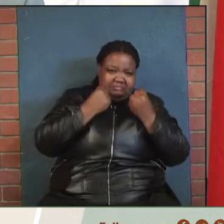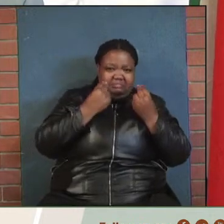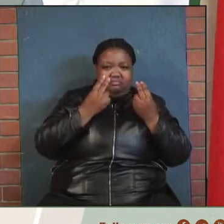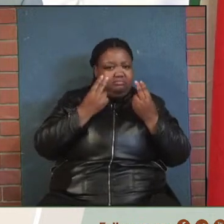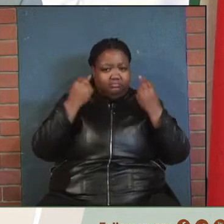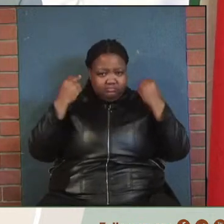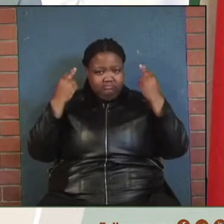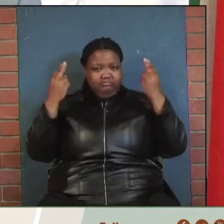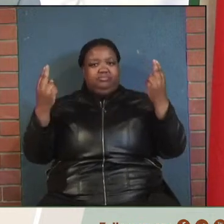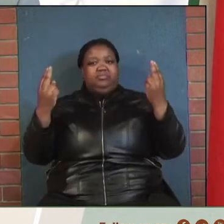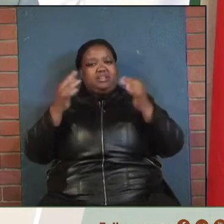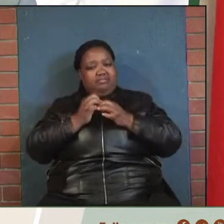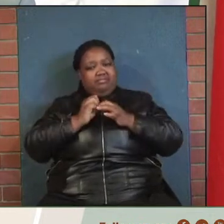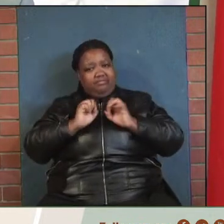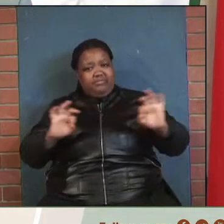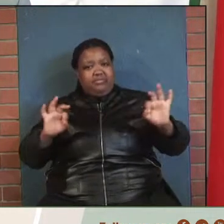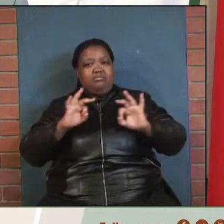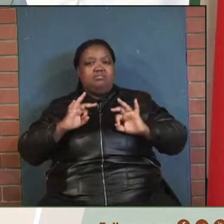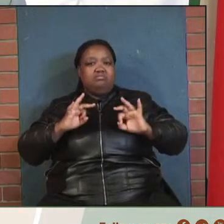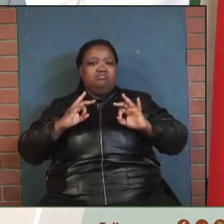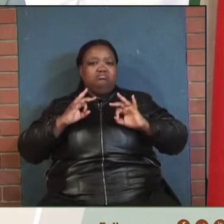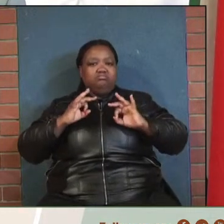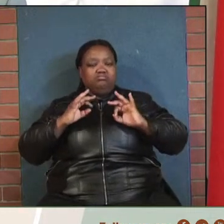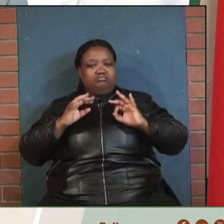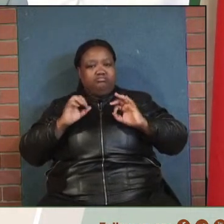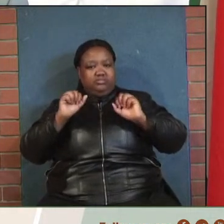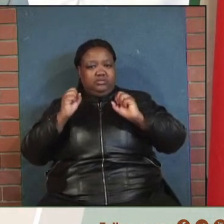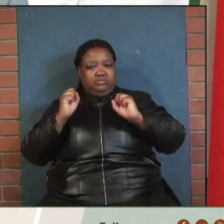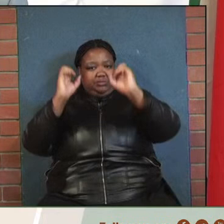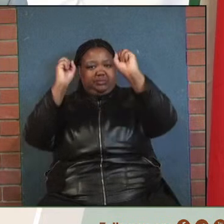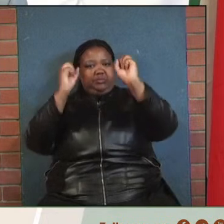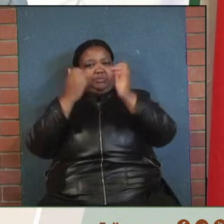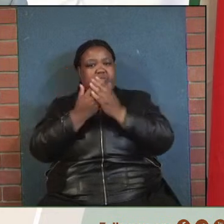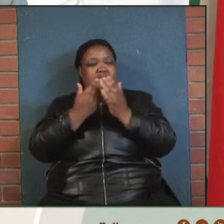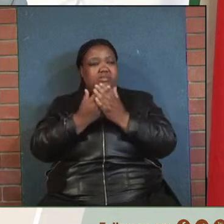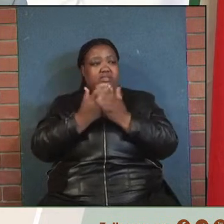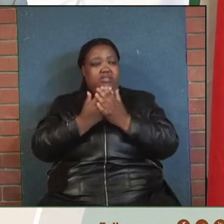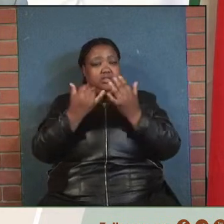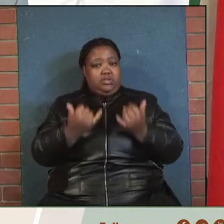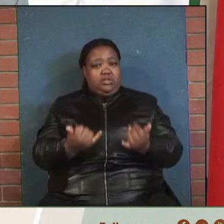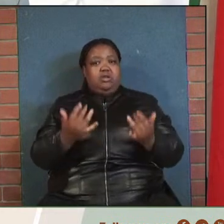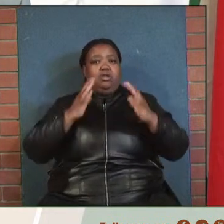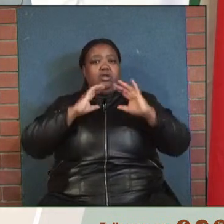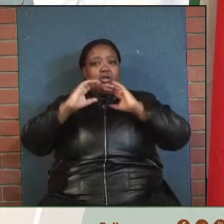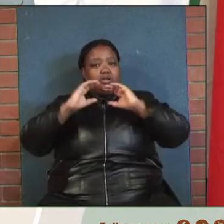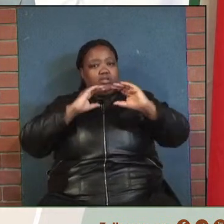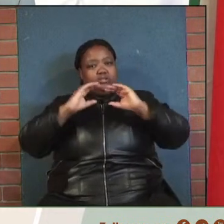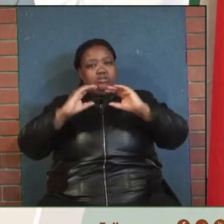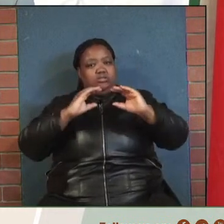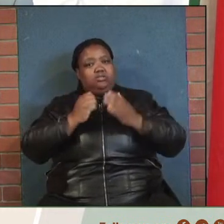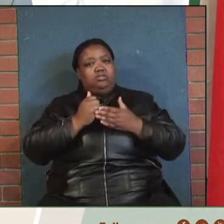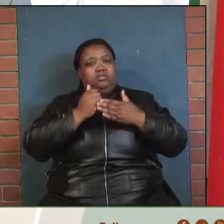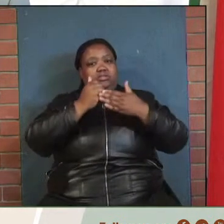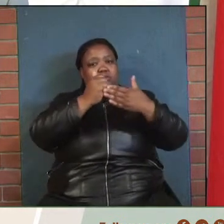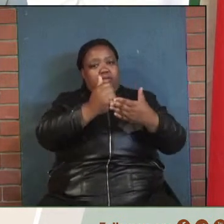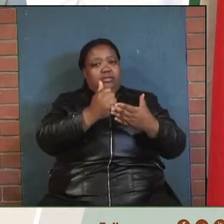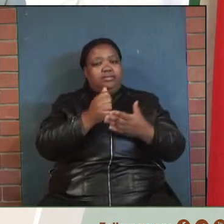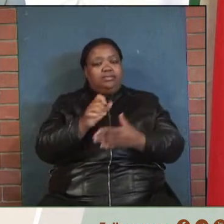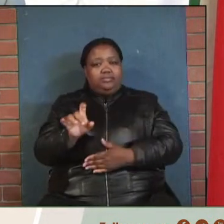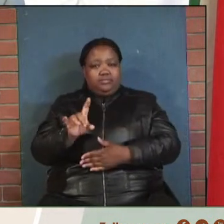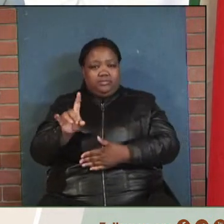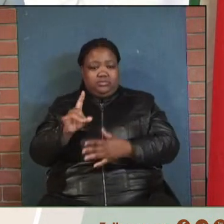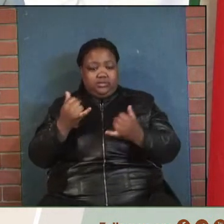this, one to facilitate conversation that can assist in charting the